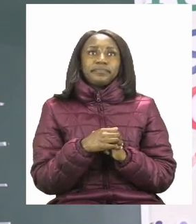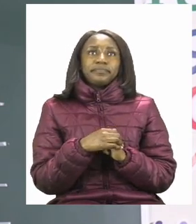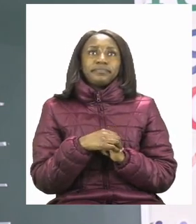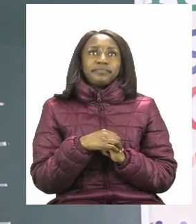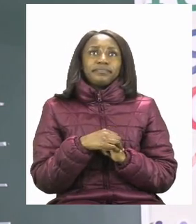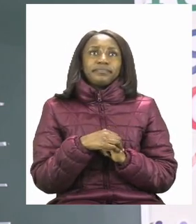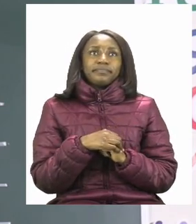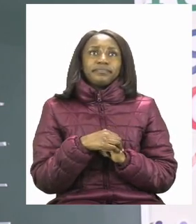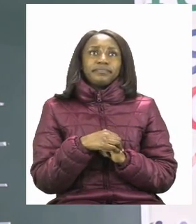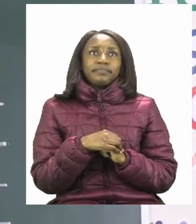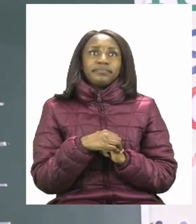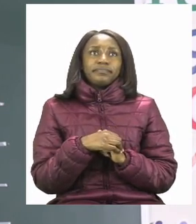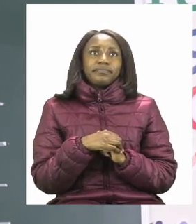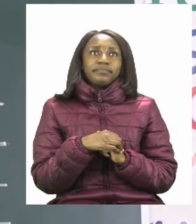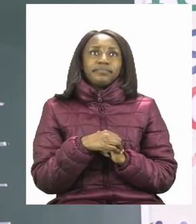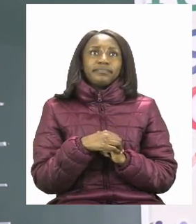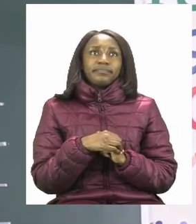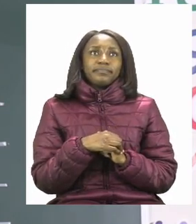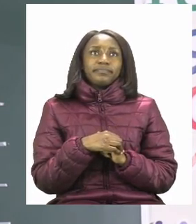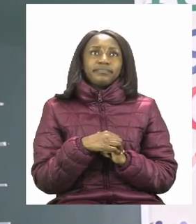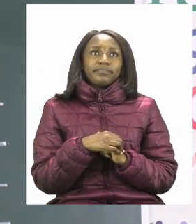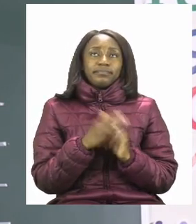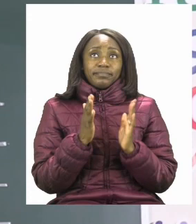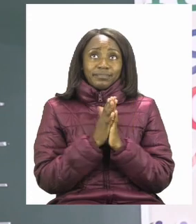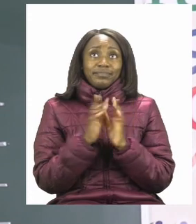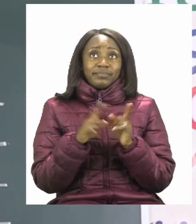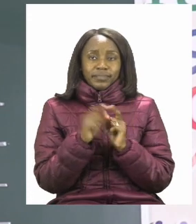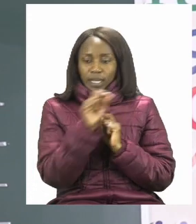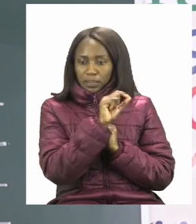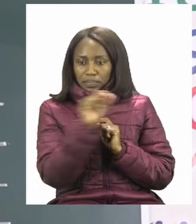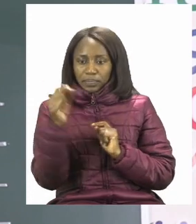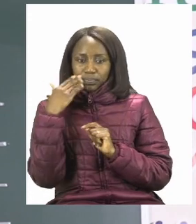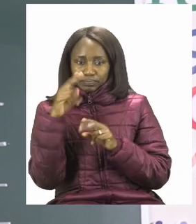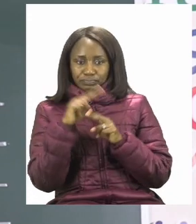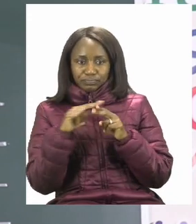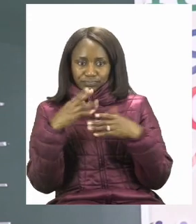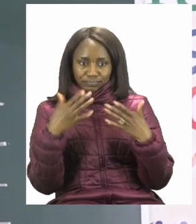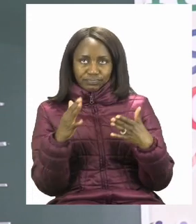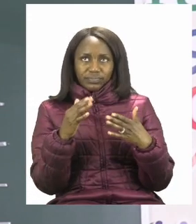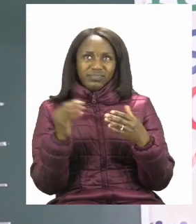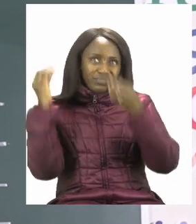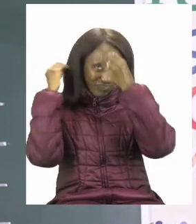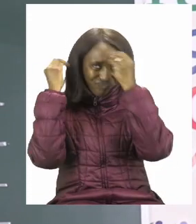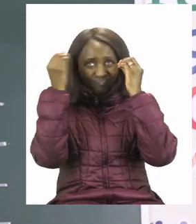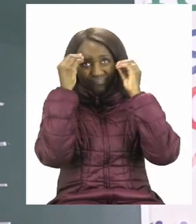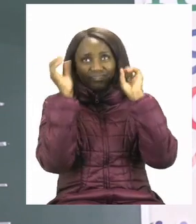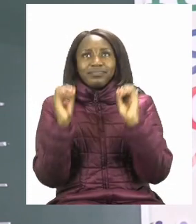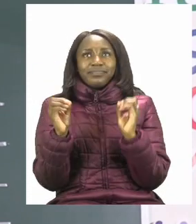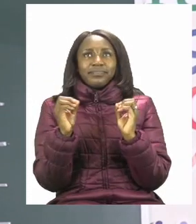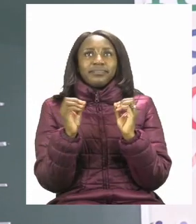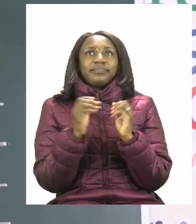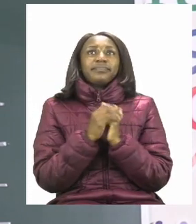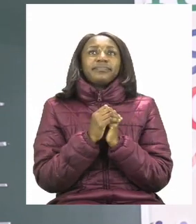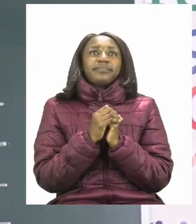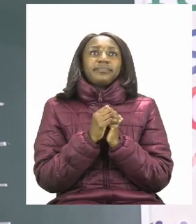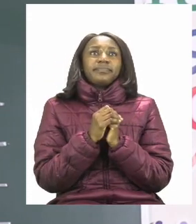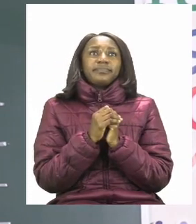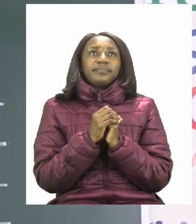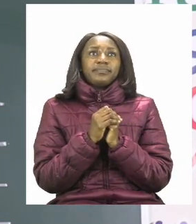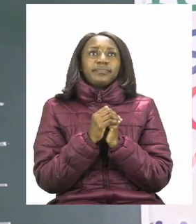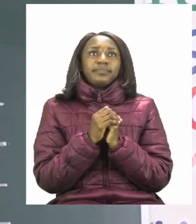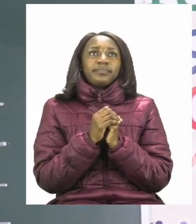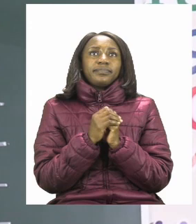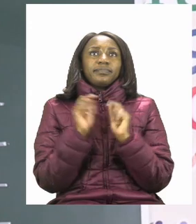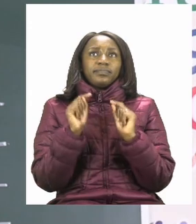vase. So go ahead and cross them out if you have also used them. So the next part of the story, I want to tell what